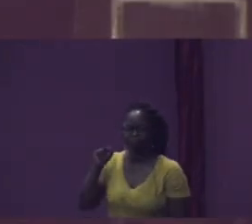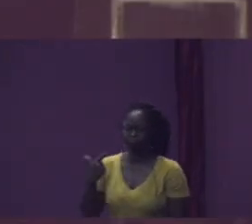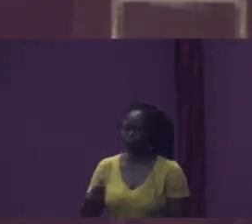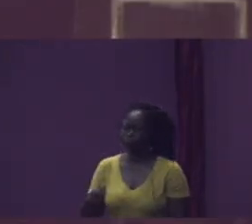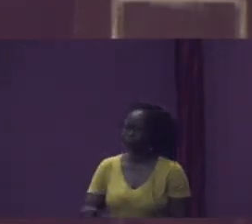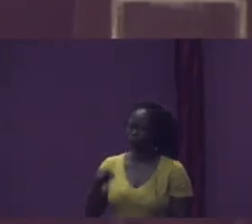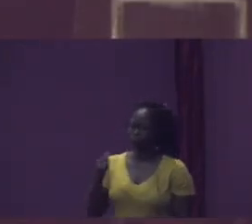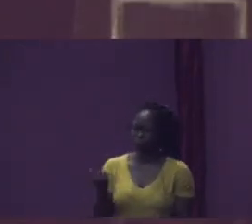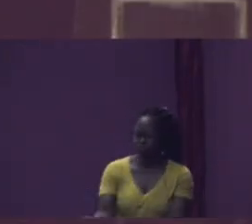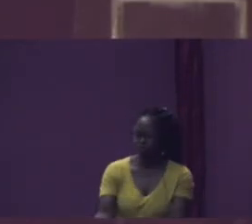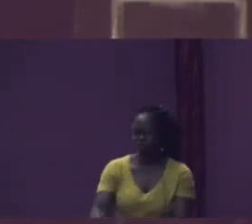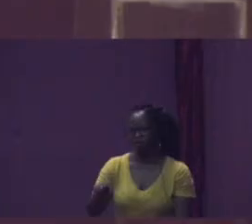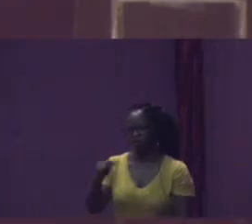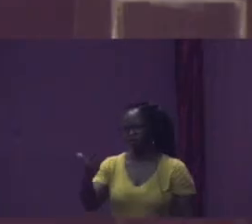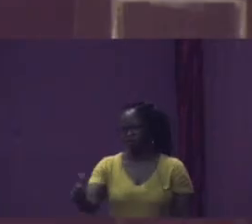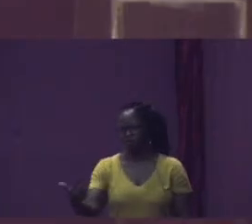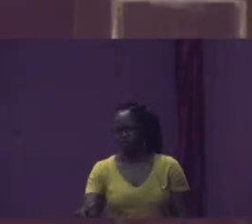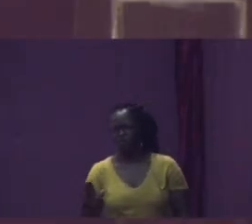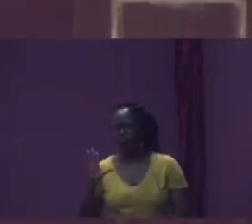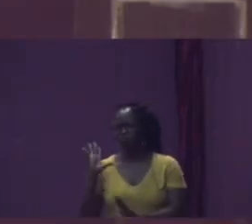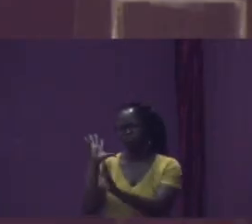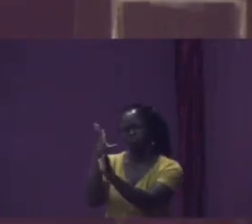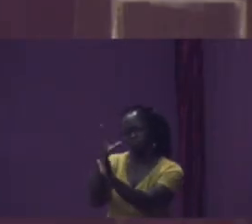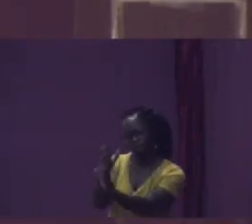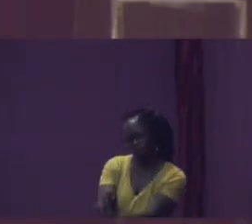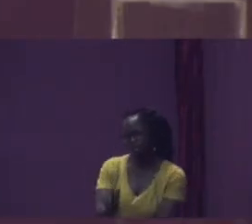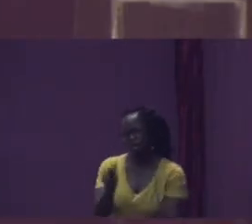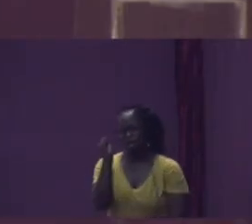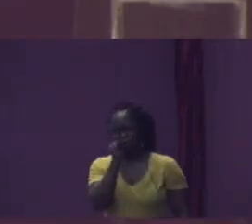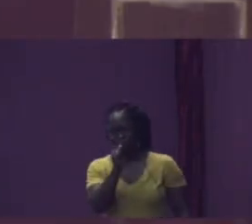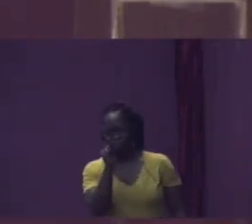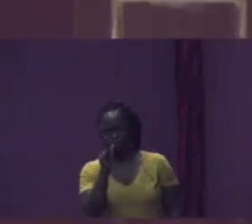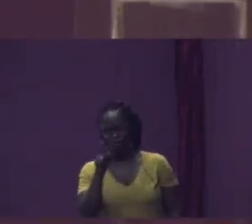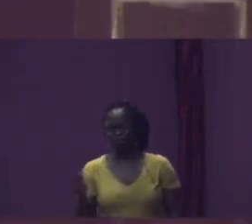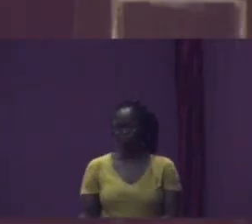and historically with low and middle income countries.